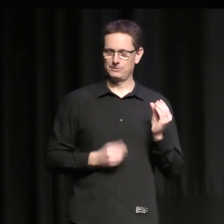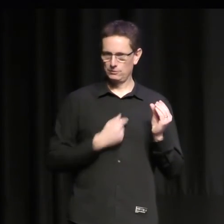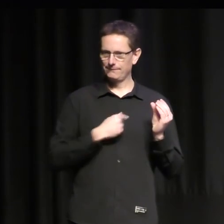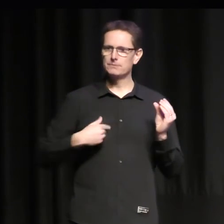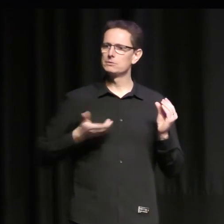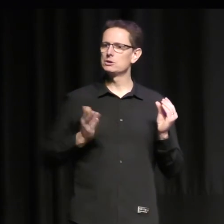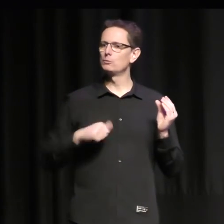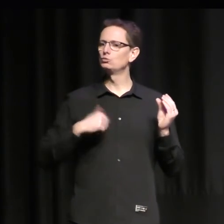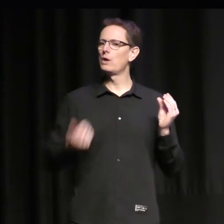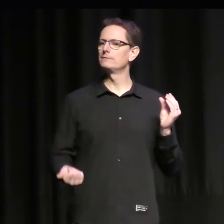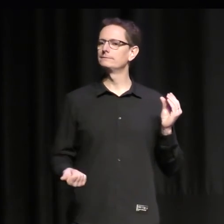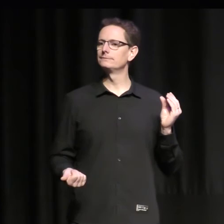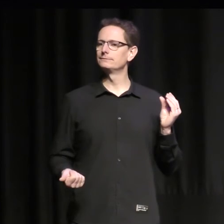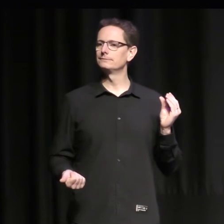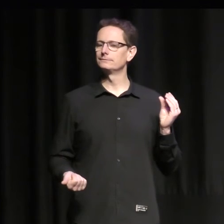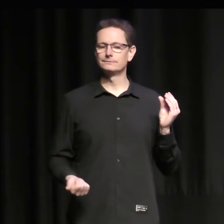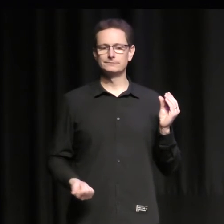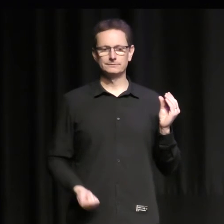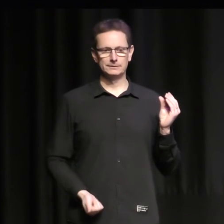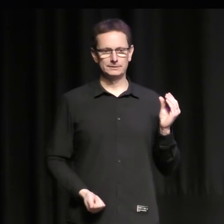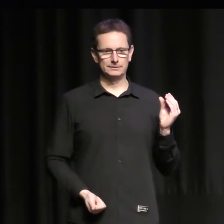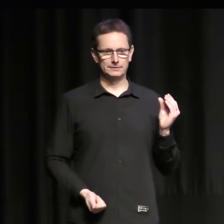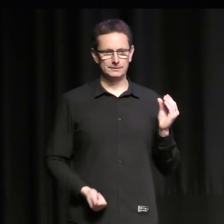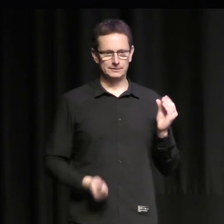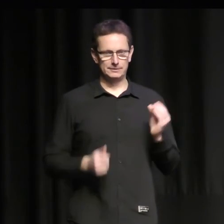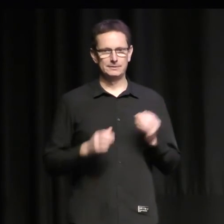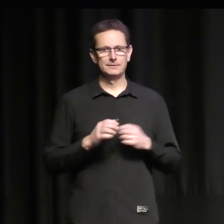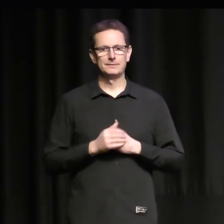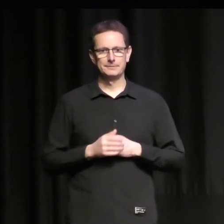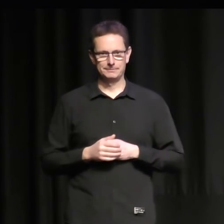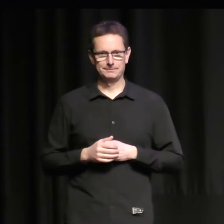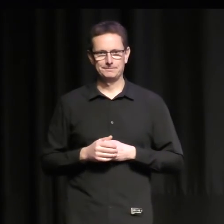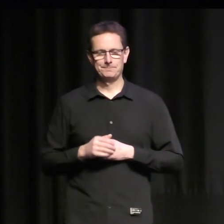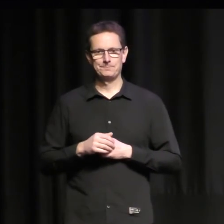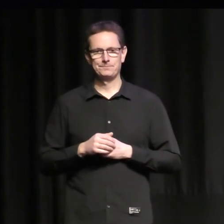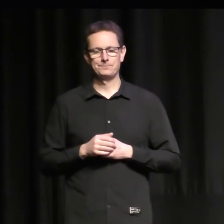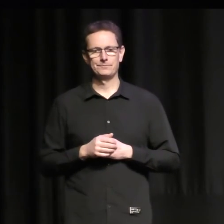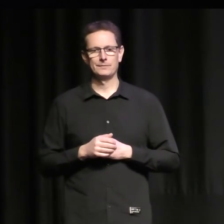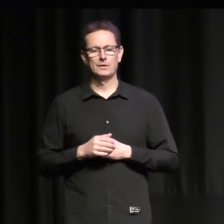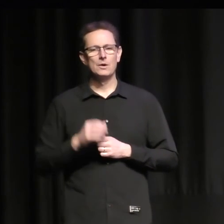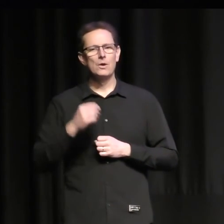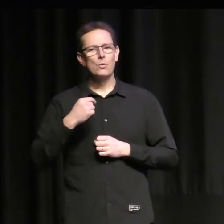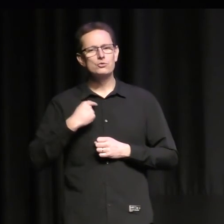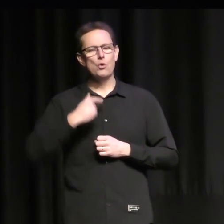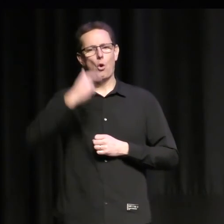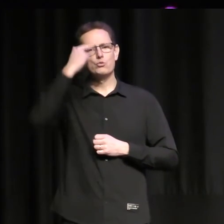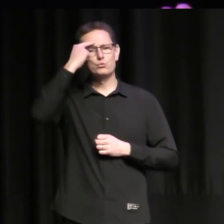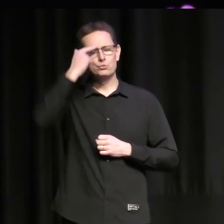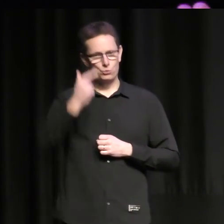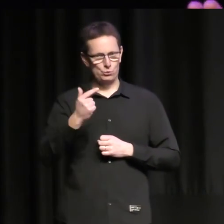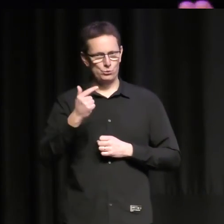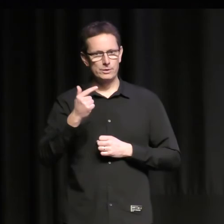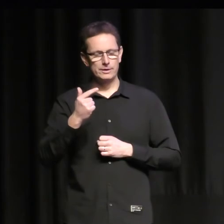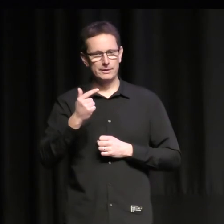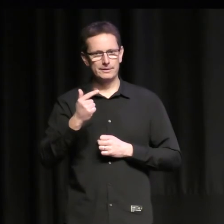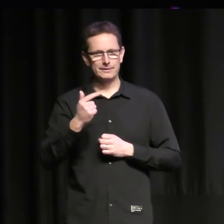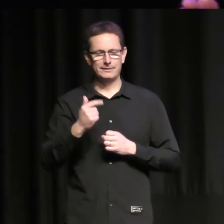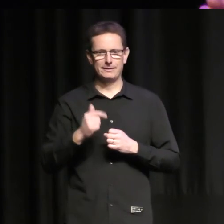for ourselves. That's emancipation. And I believe that